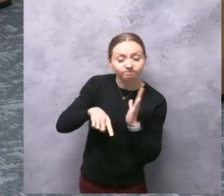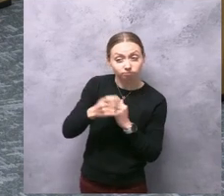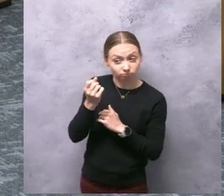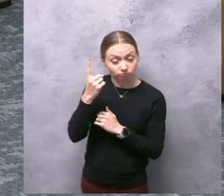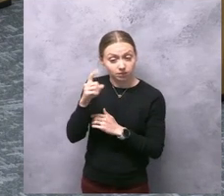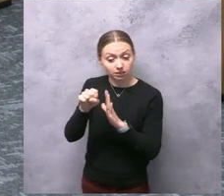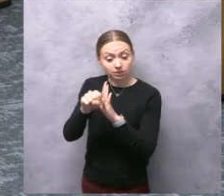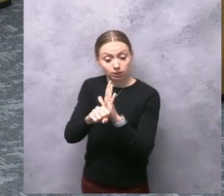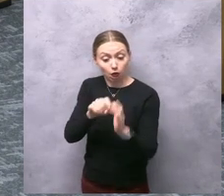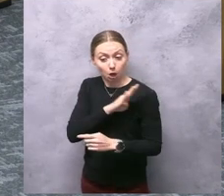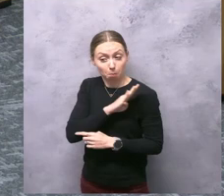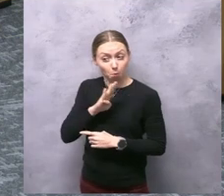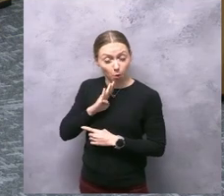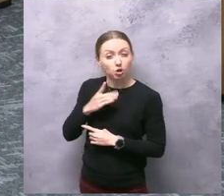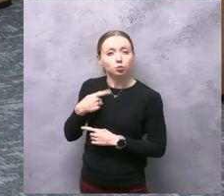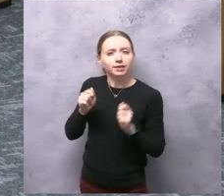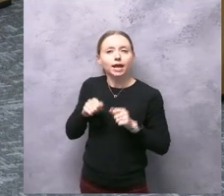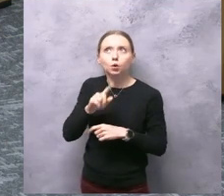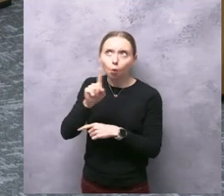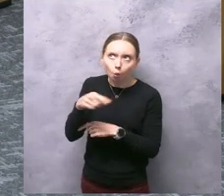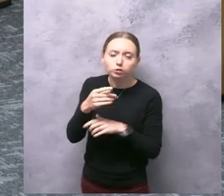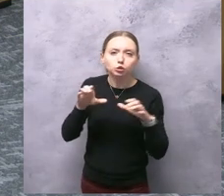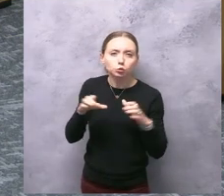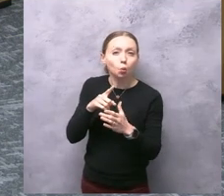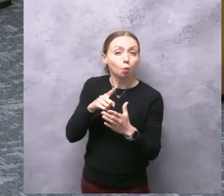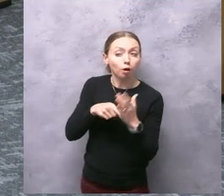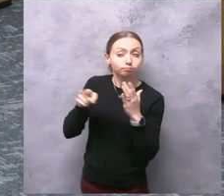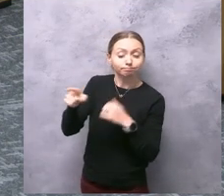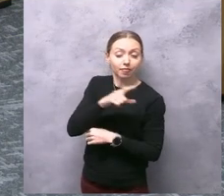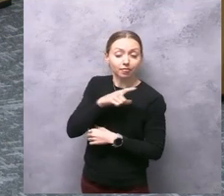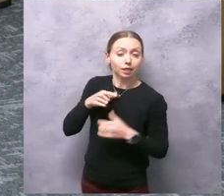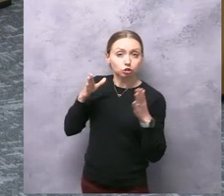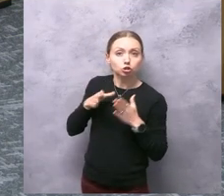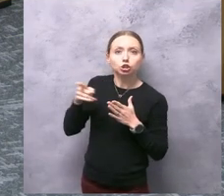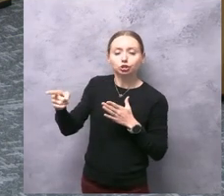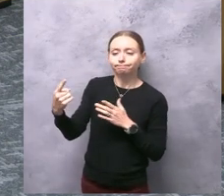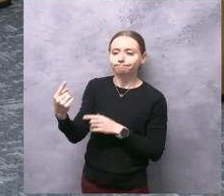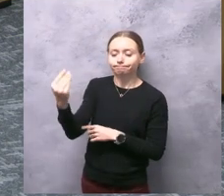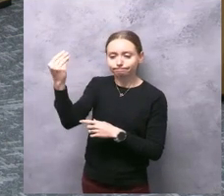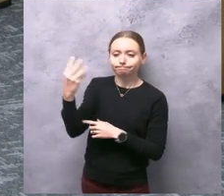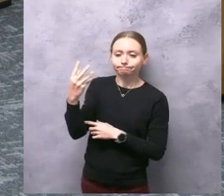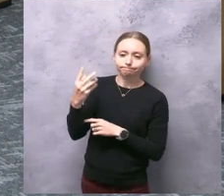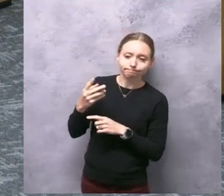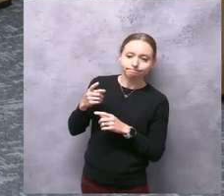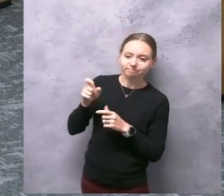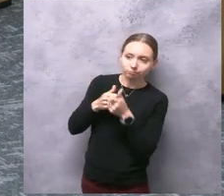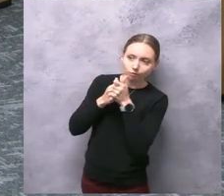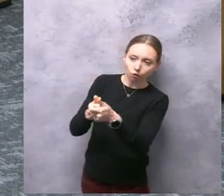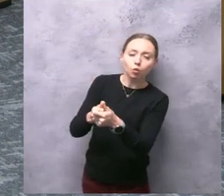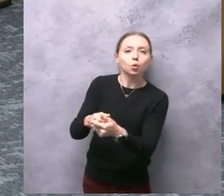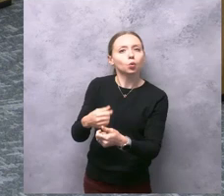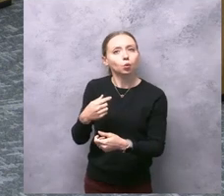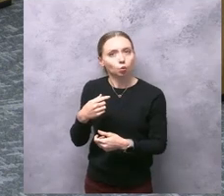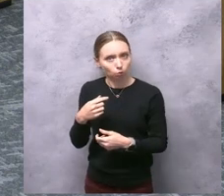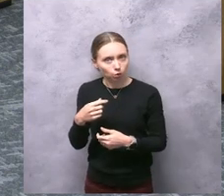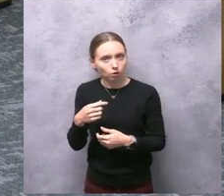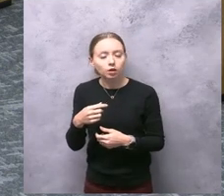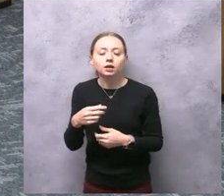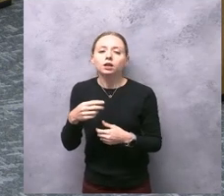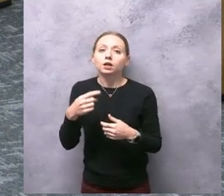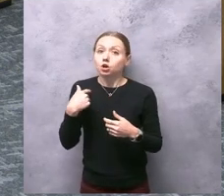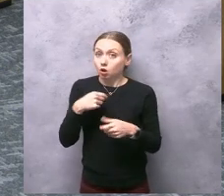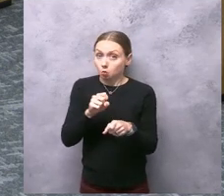can only do what the legislature tells us to do. So we needed Jared Patterson and HB 900. I worked